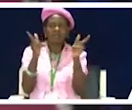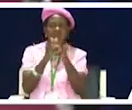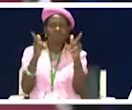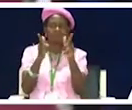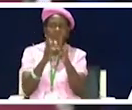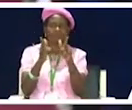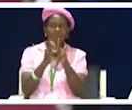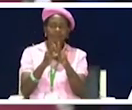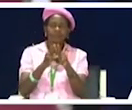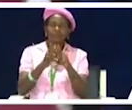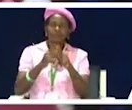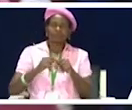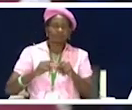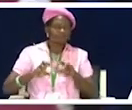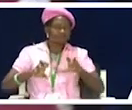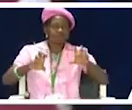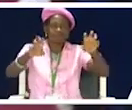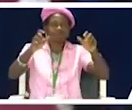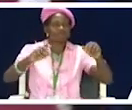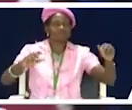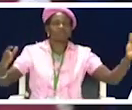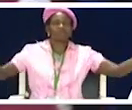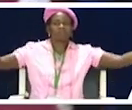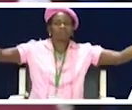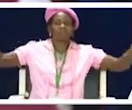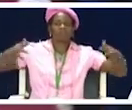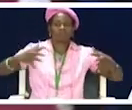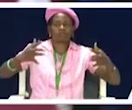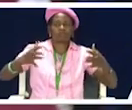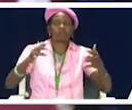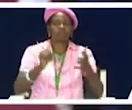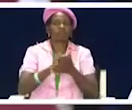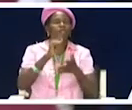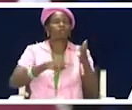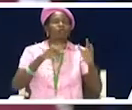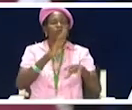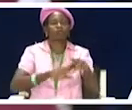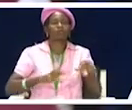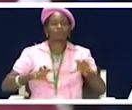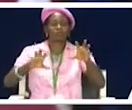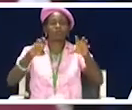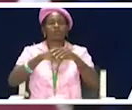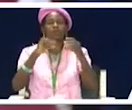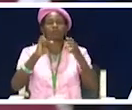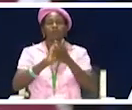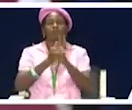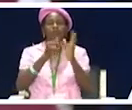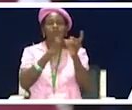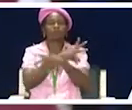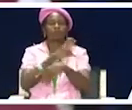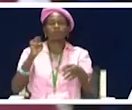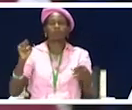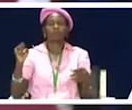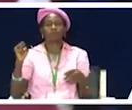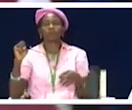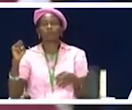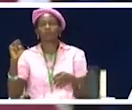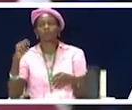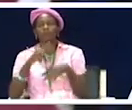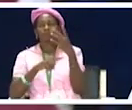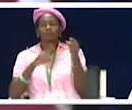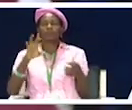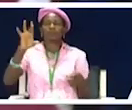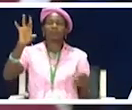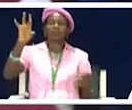The crowd had come. At least what we called the crowd in those days. About